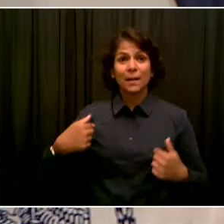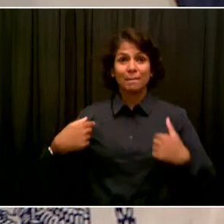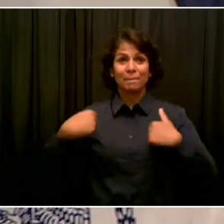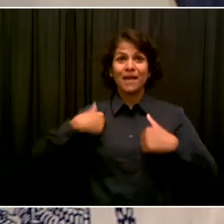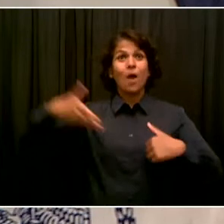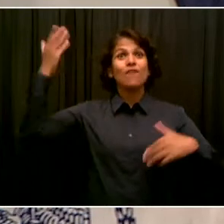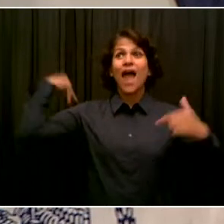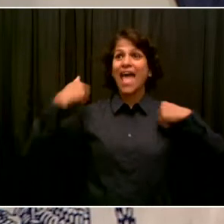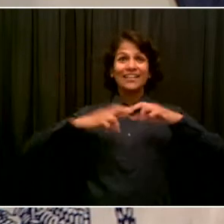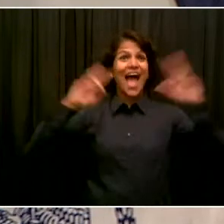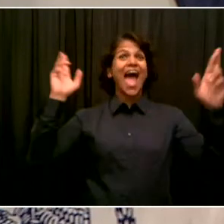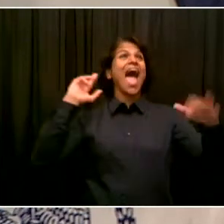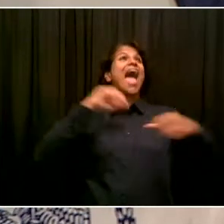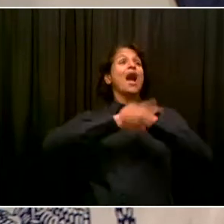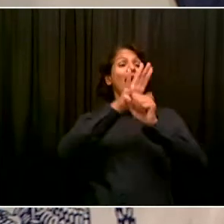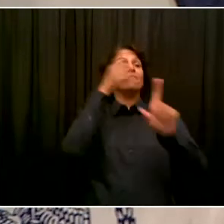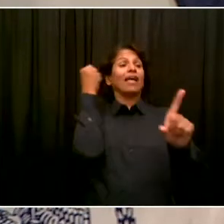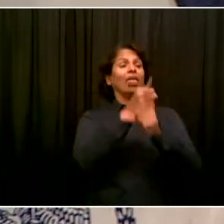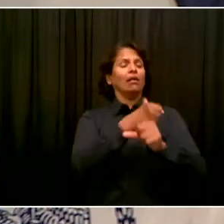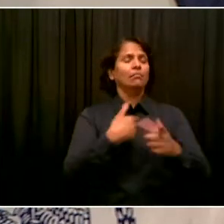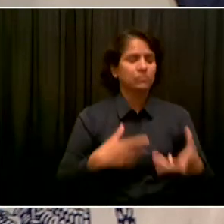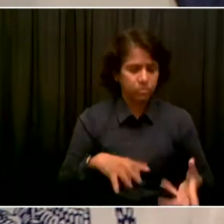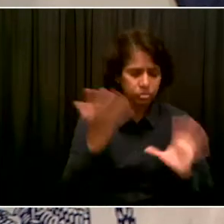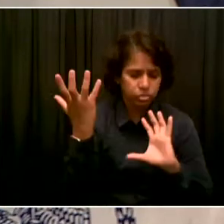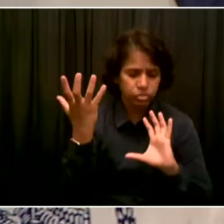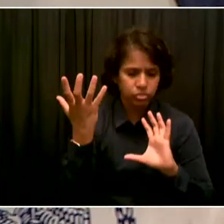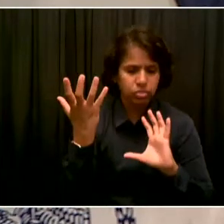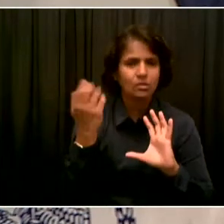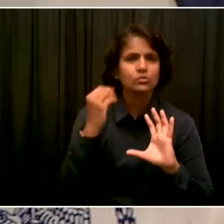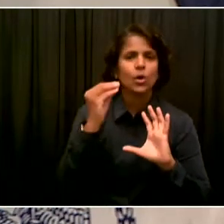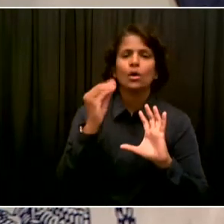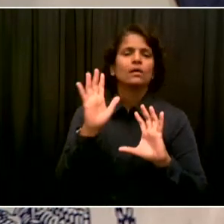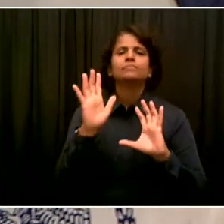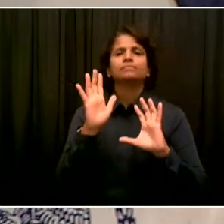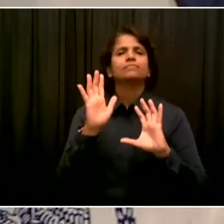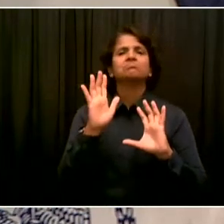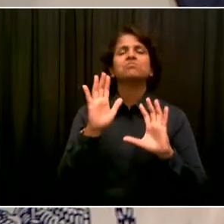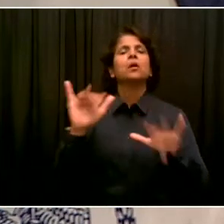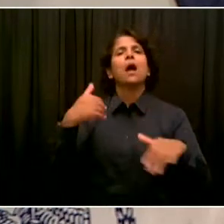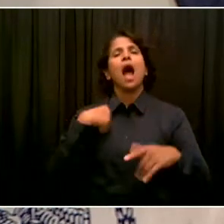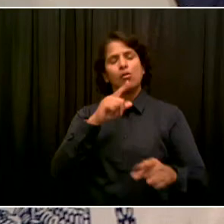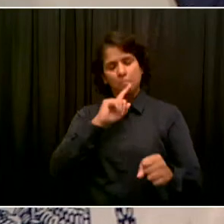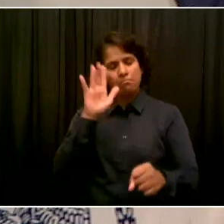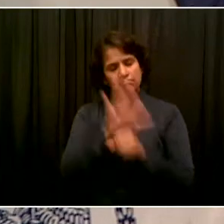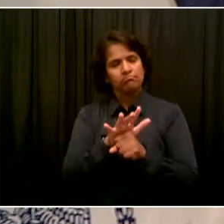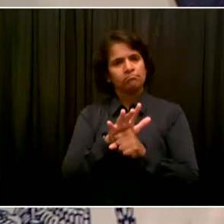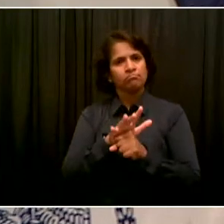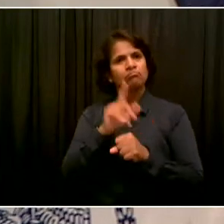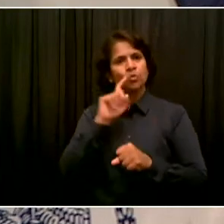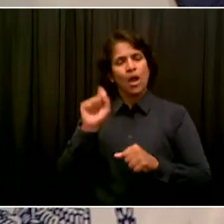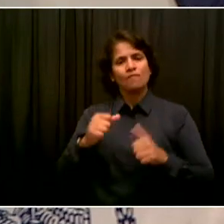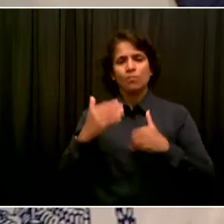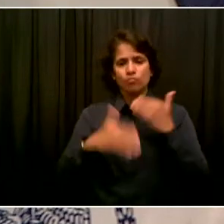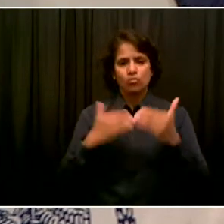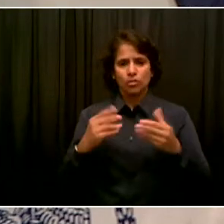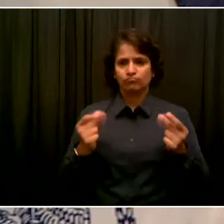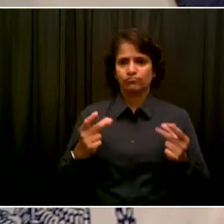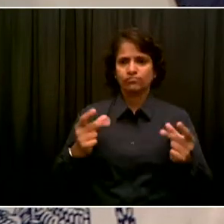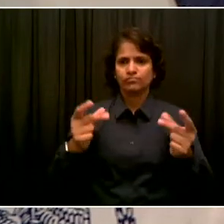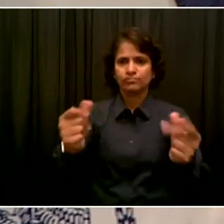crisis, but it's something we are absolutely committed to moving right away. Go ahead, Chris.